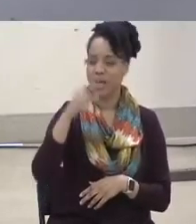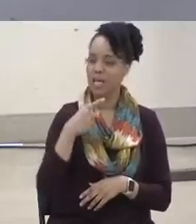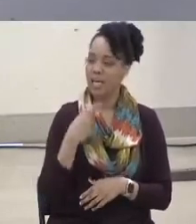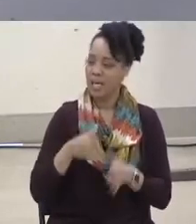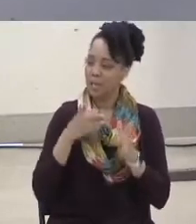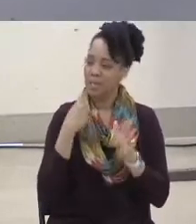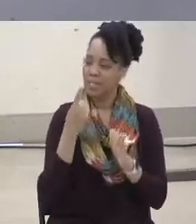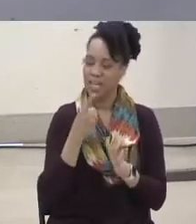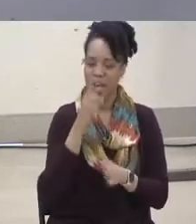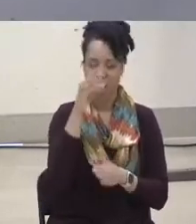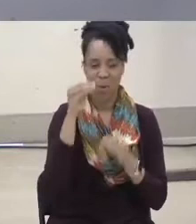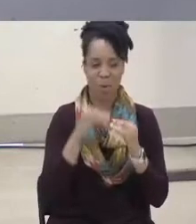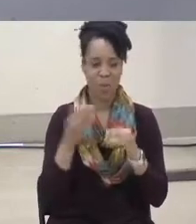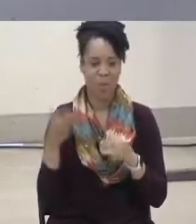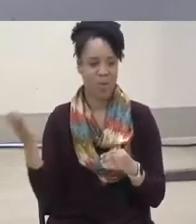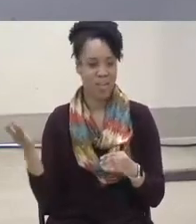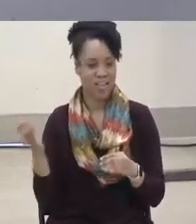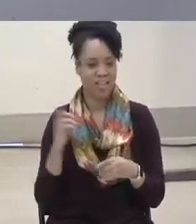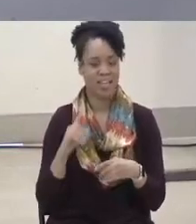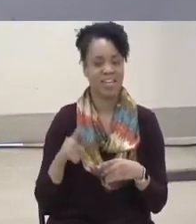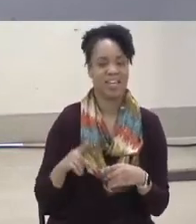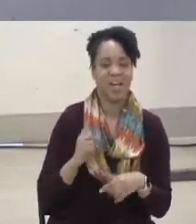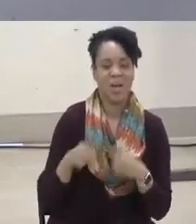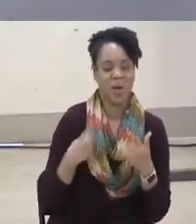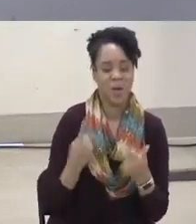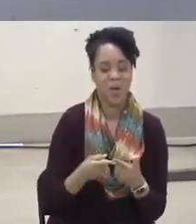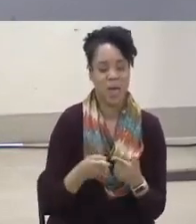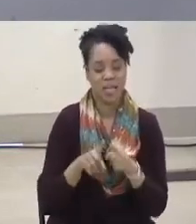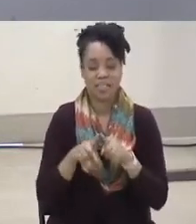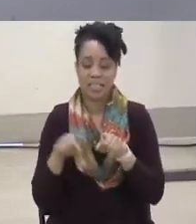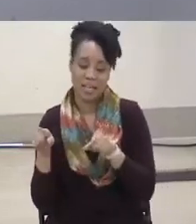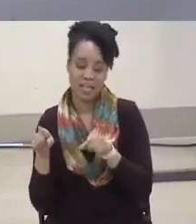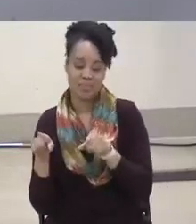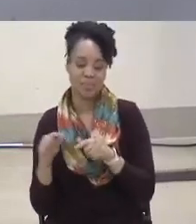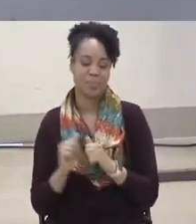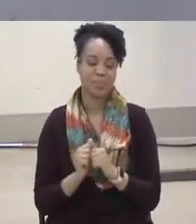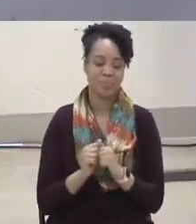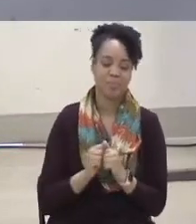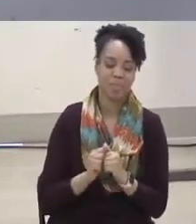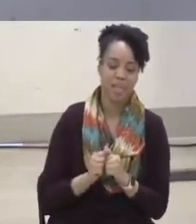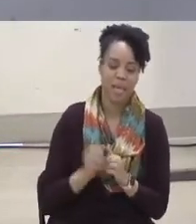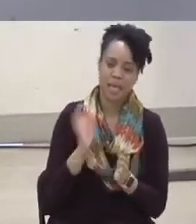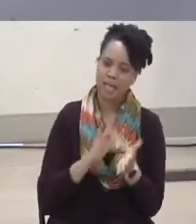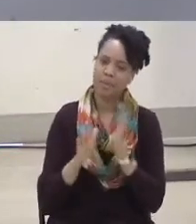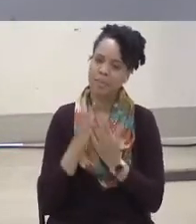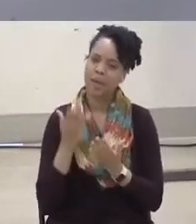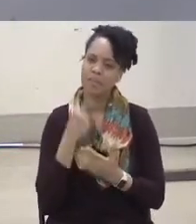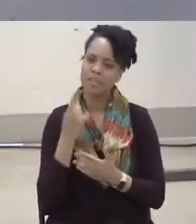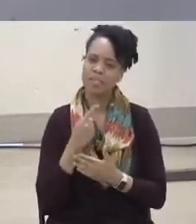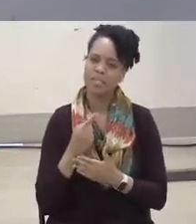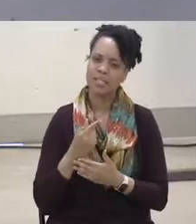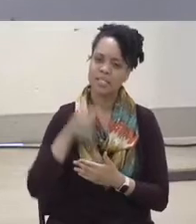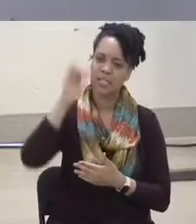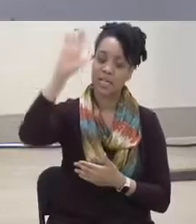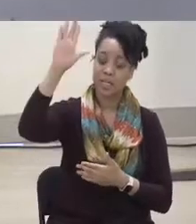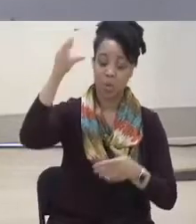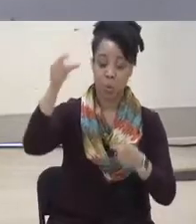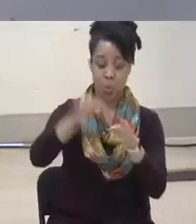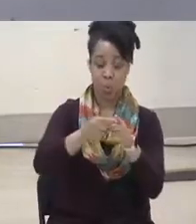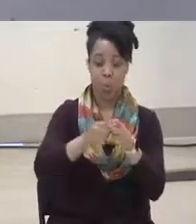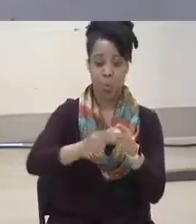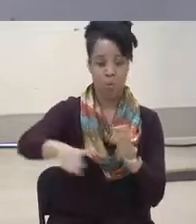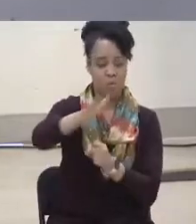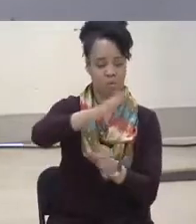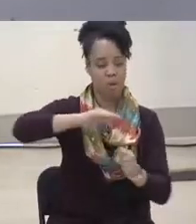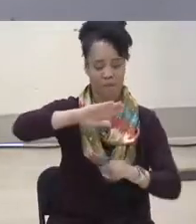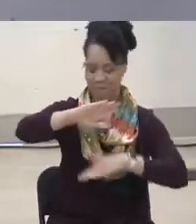while I divert. Déjame decirte algo aquí un poquito que me That the Bible said his word is above all his name. La Biblia dice que su palabra va